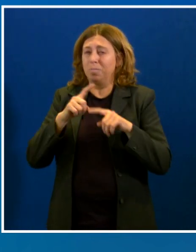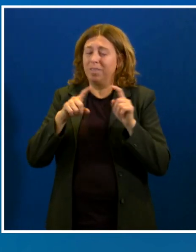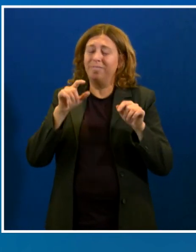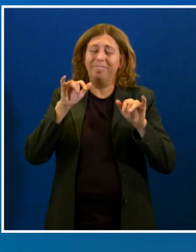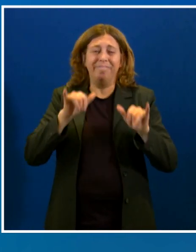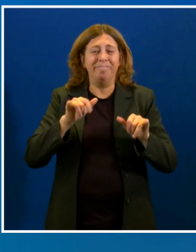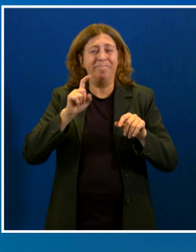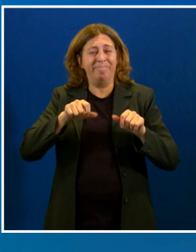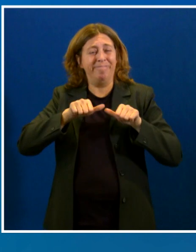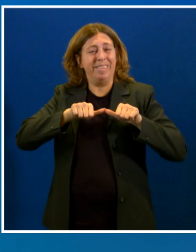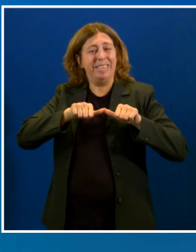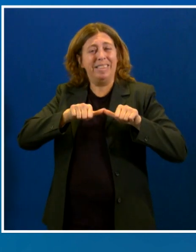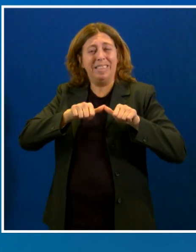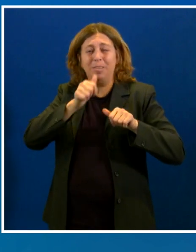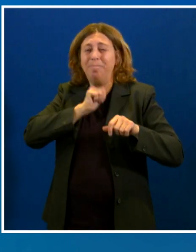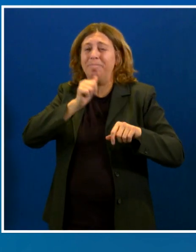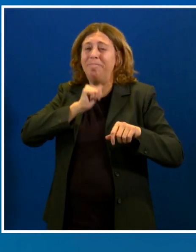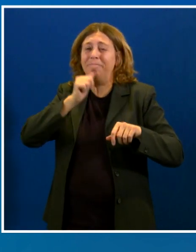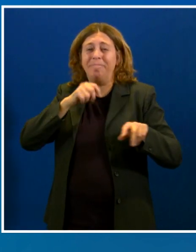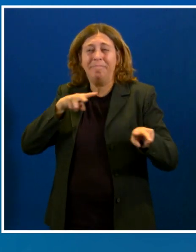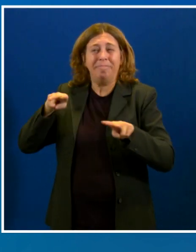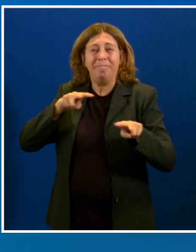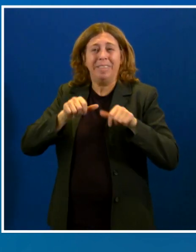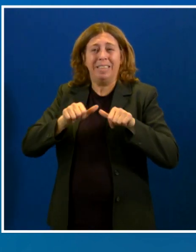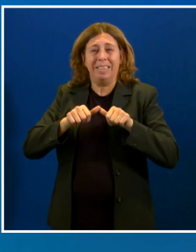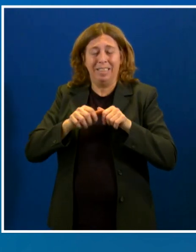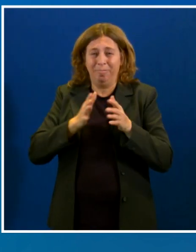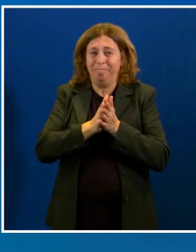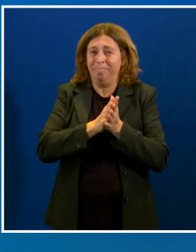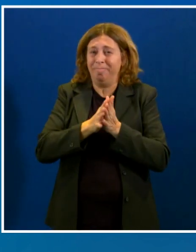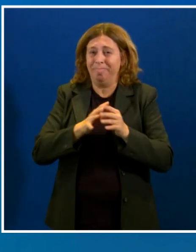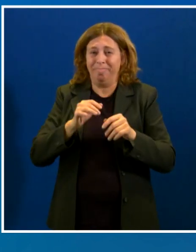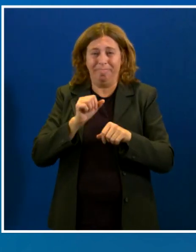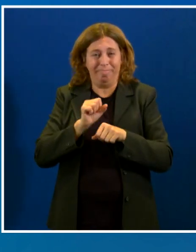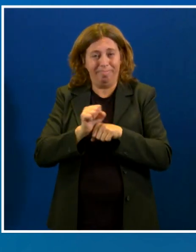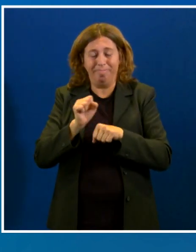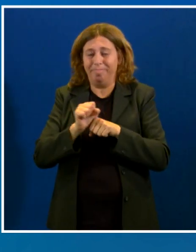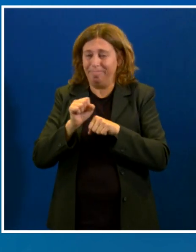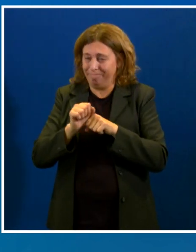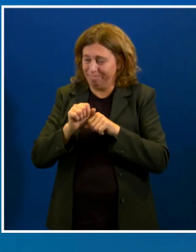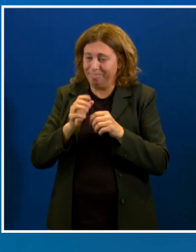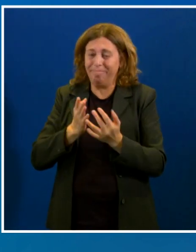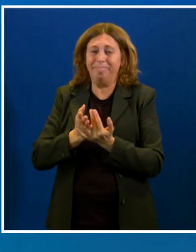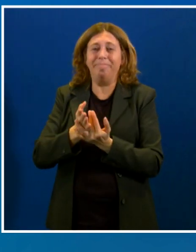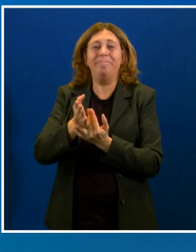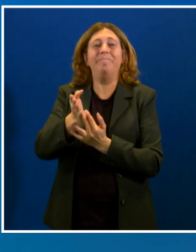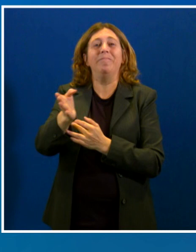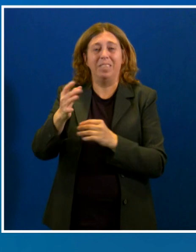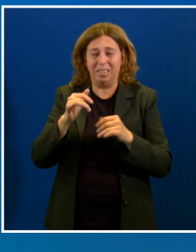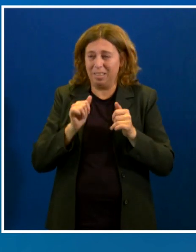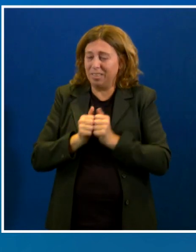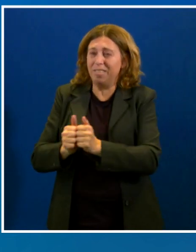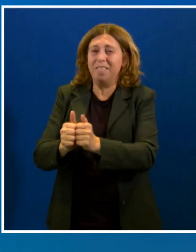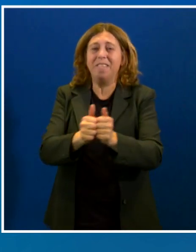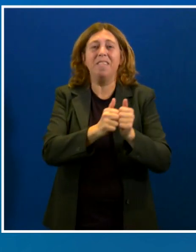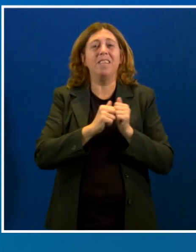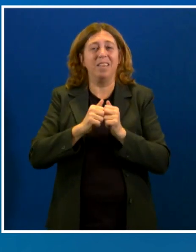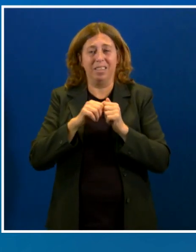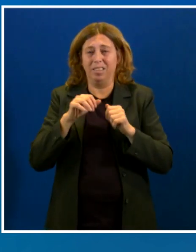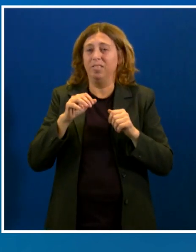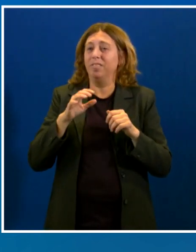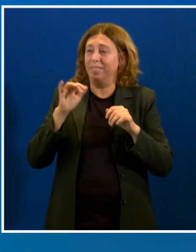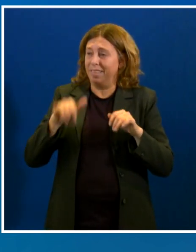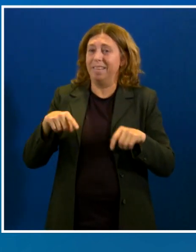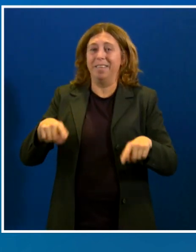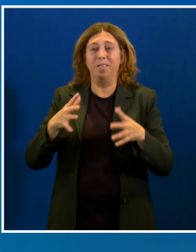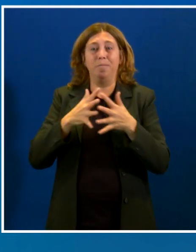collective health right now. We must continue to doing all of this together. This is truly a marathon. We